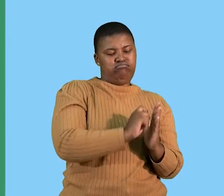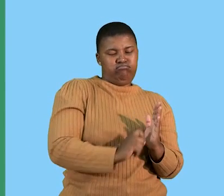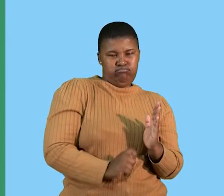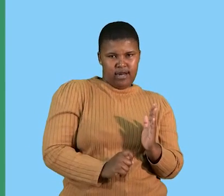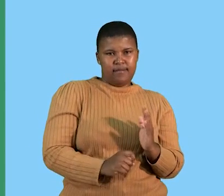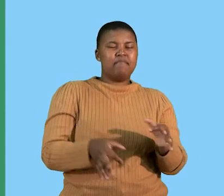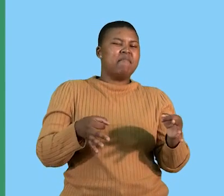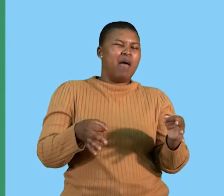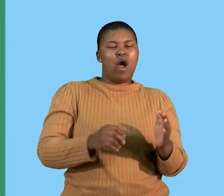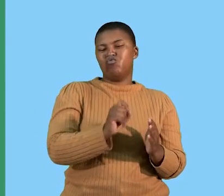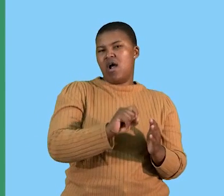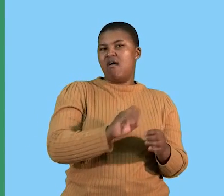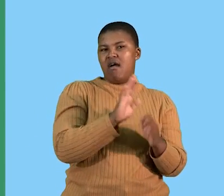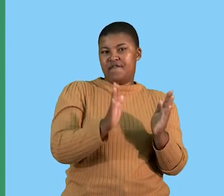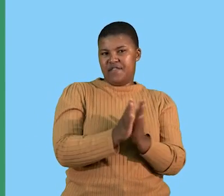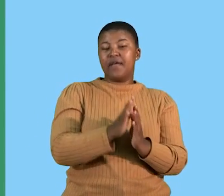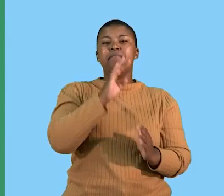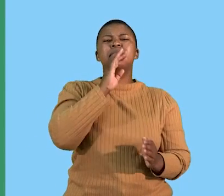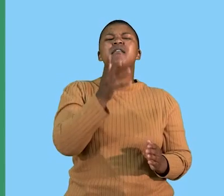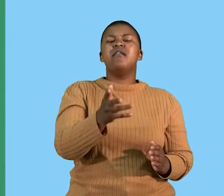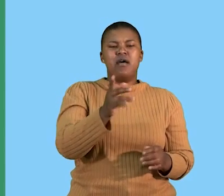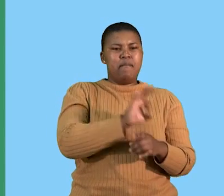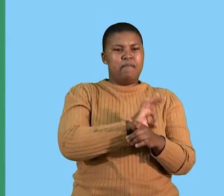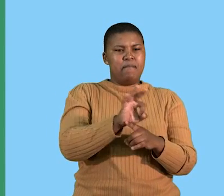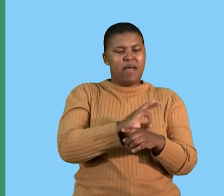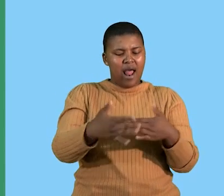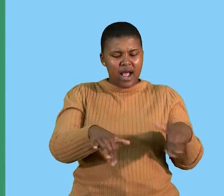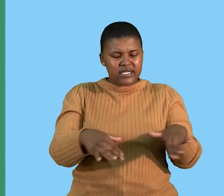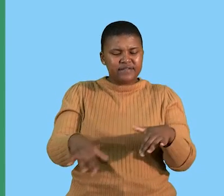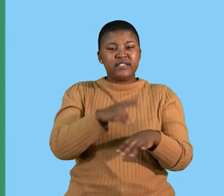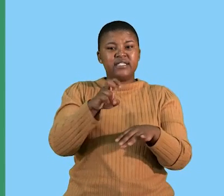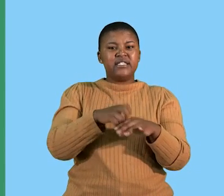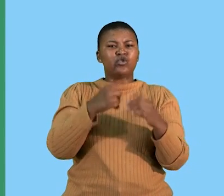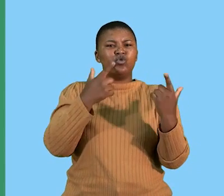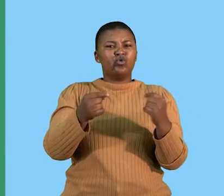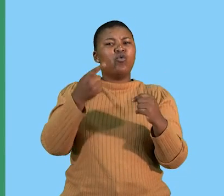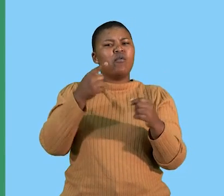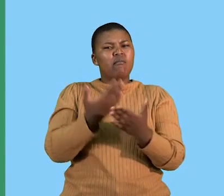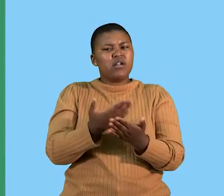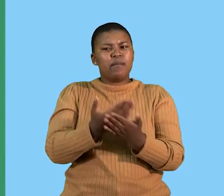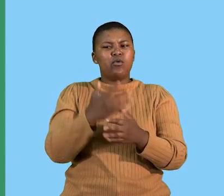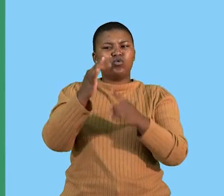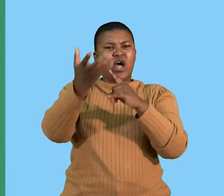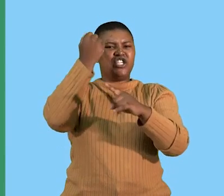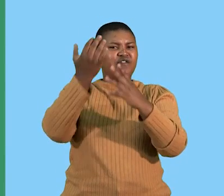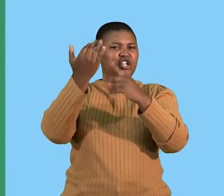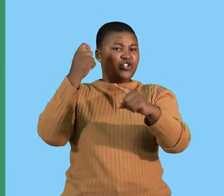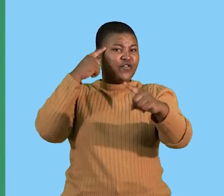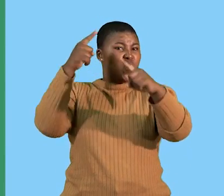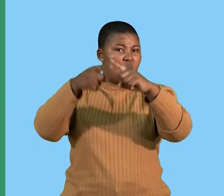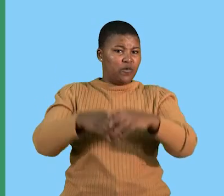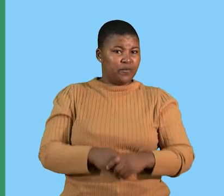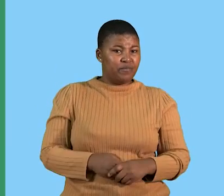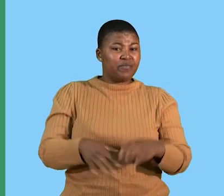where they plan all the activities that needs to be done for them to reach their goal. So what is